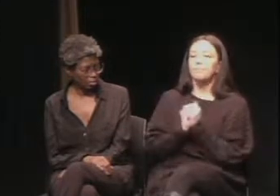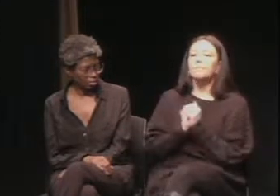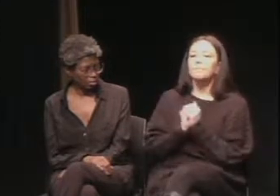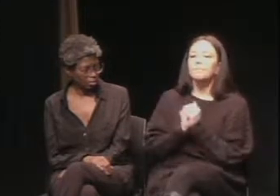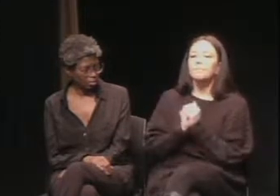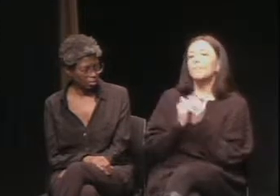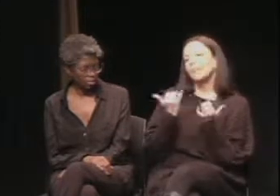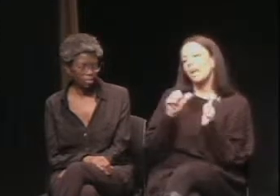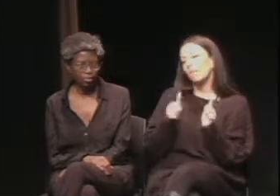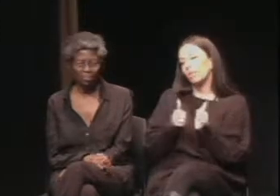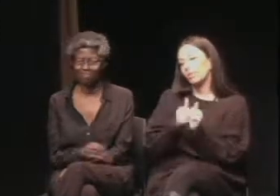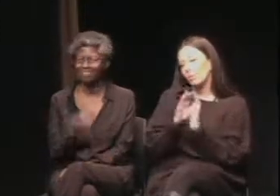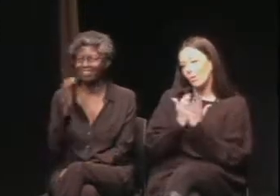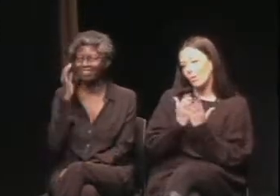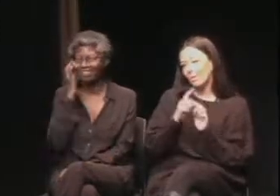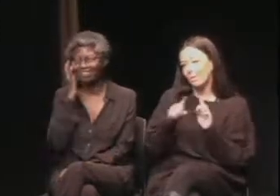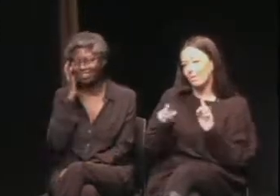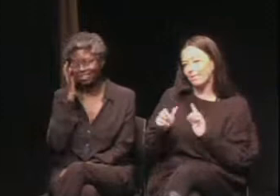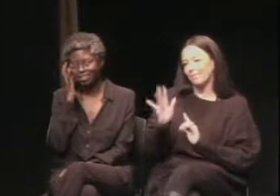catching up on everything.